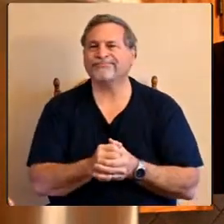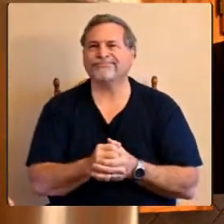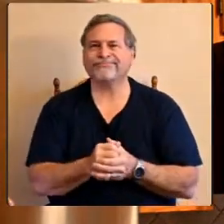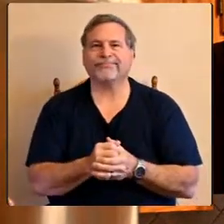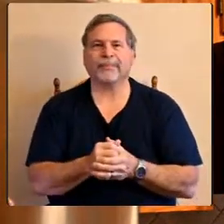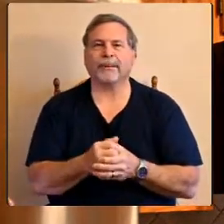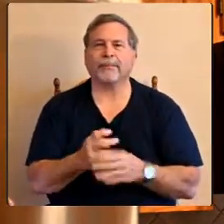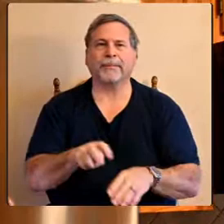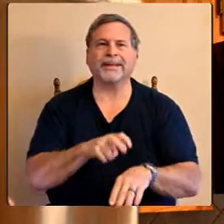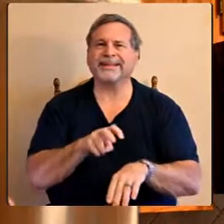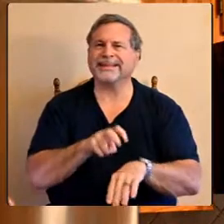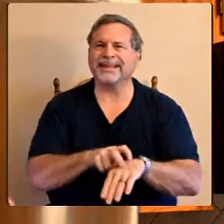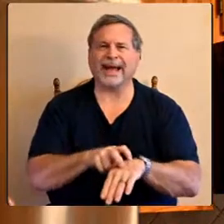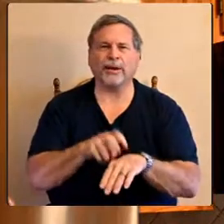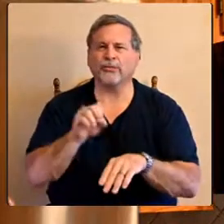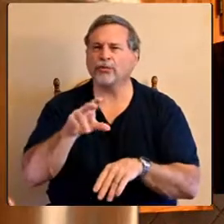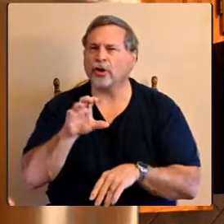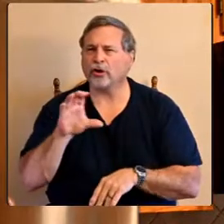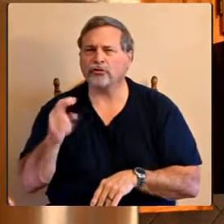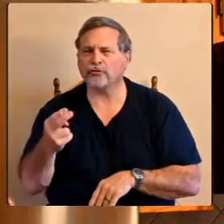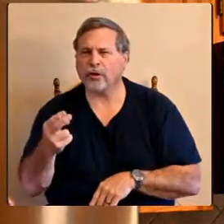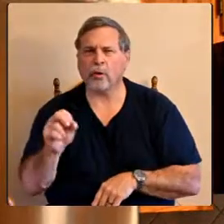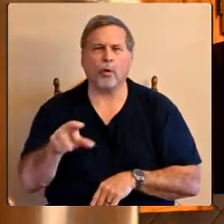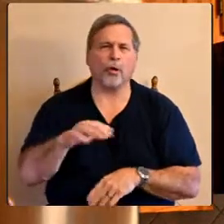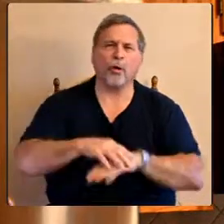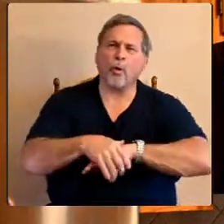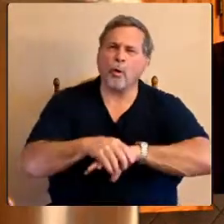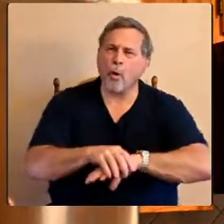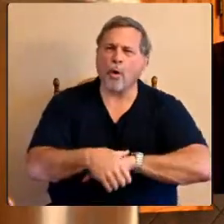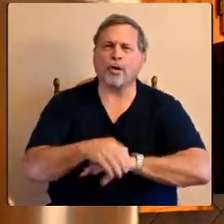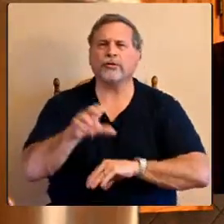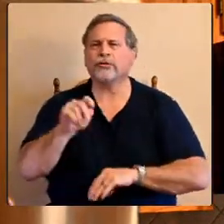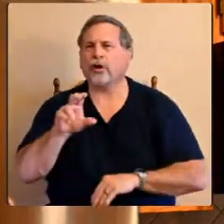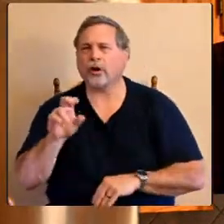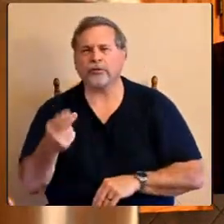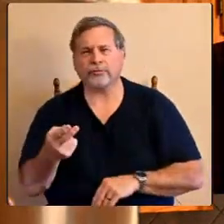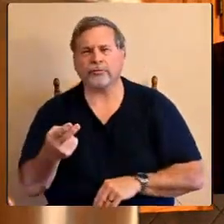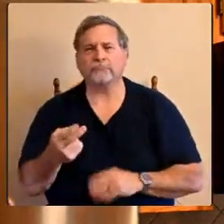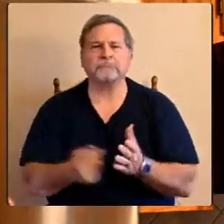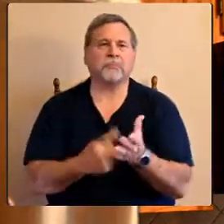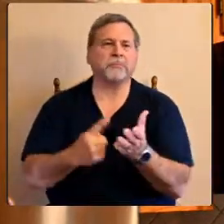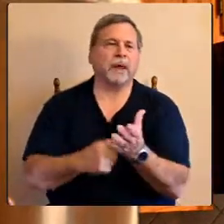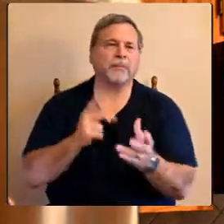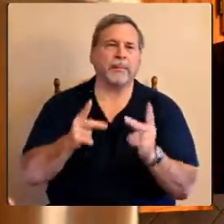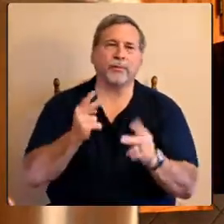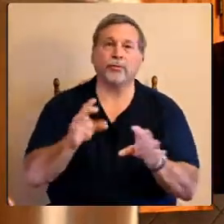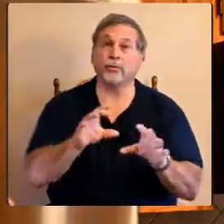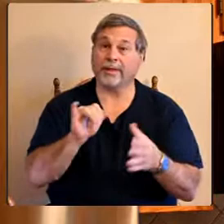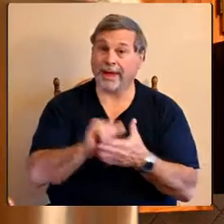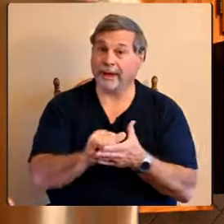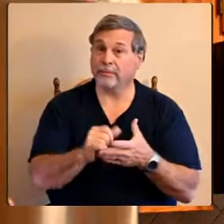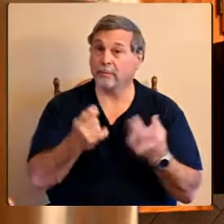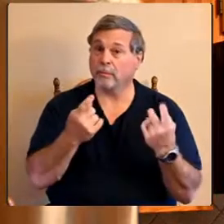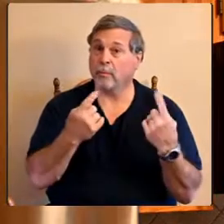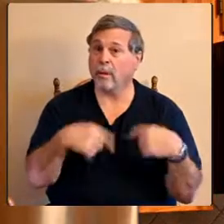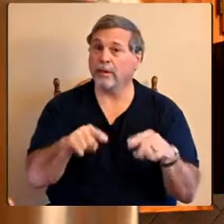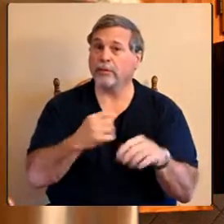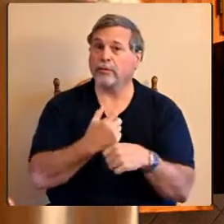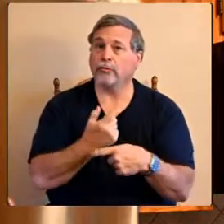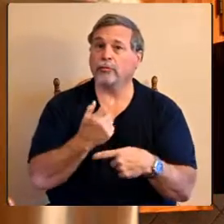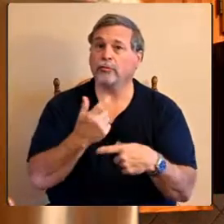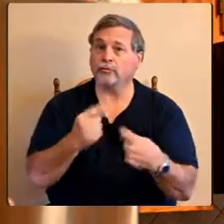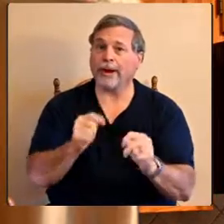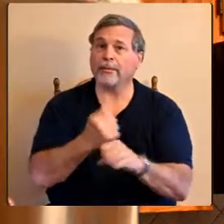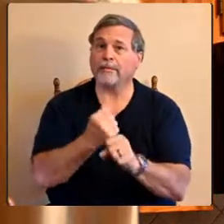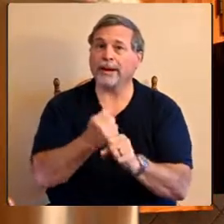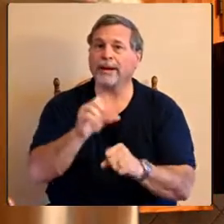a potato starch, or you might use a corn starch. Sometimes people will do that when they're doing